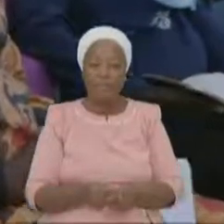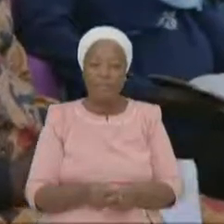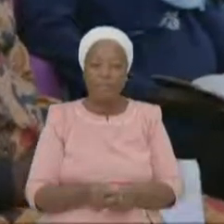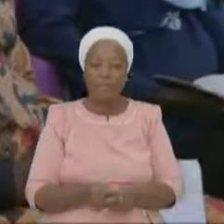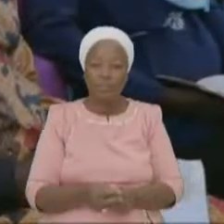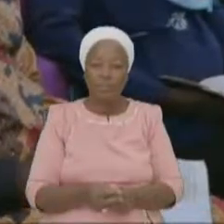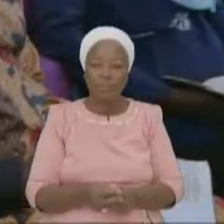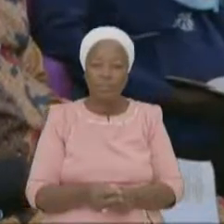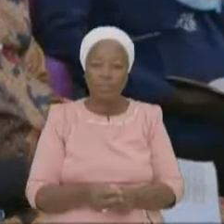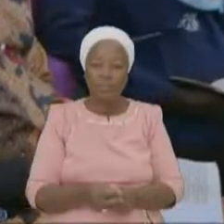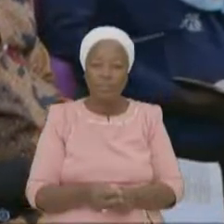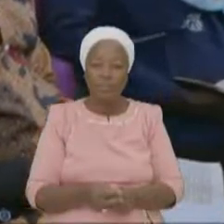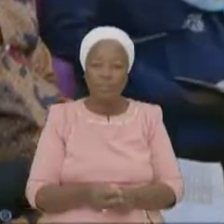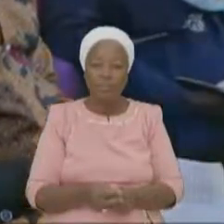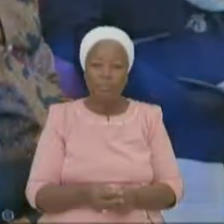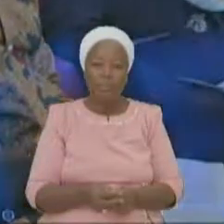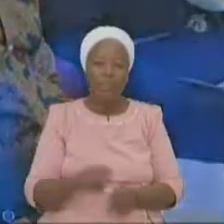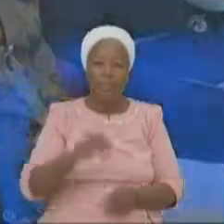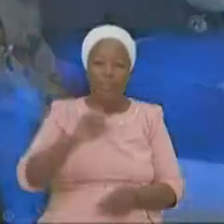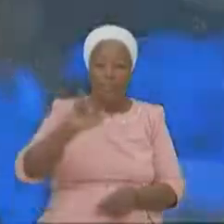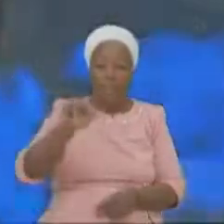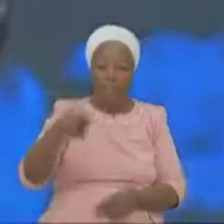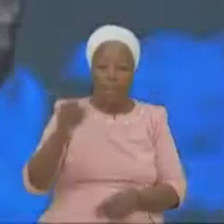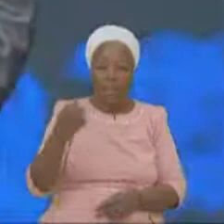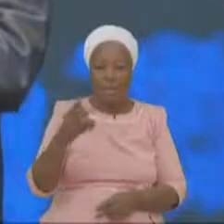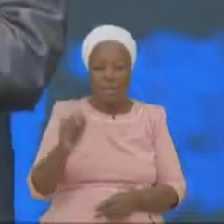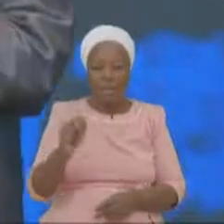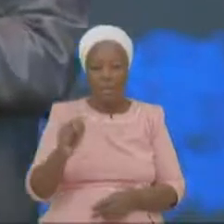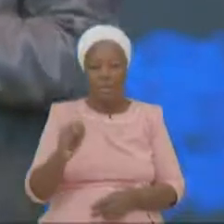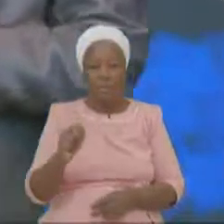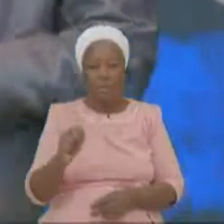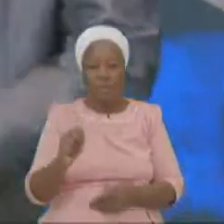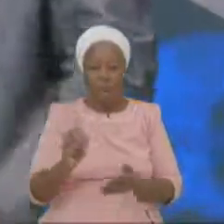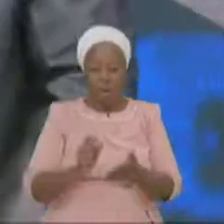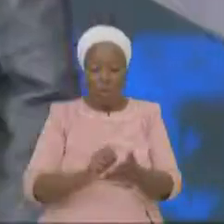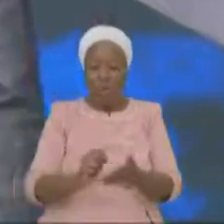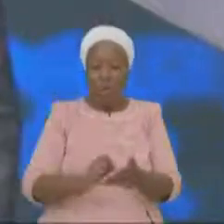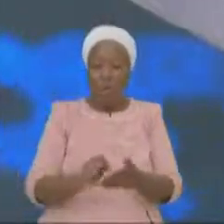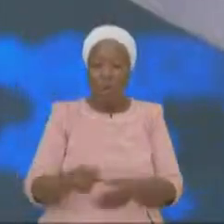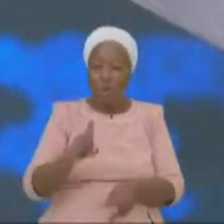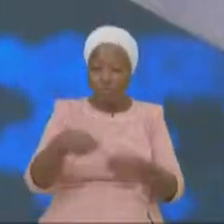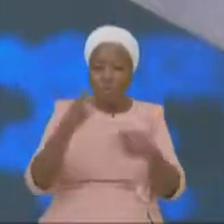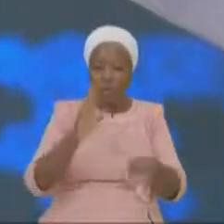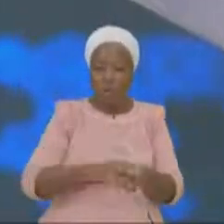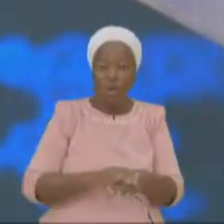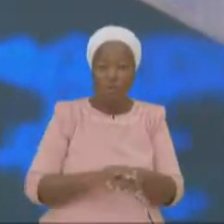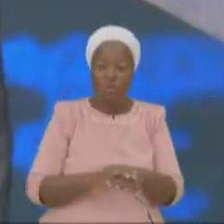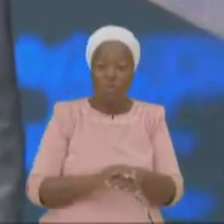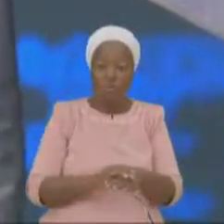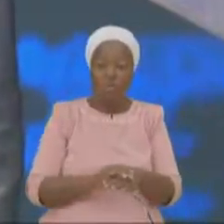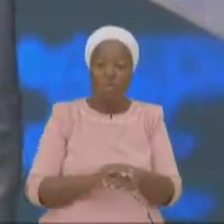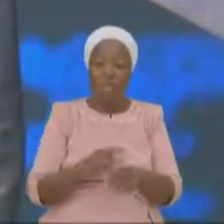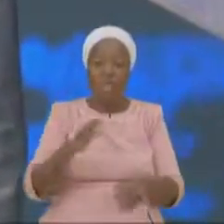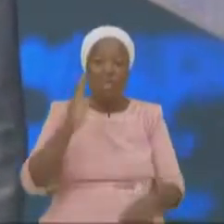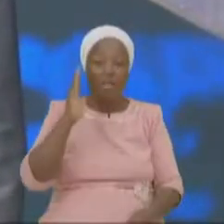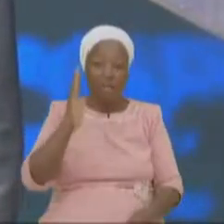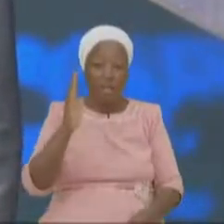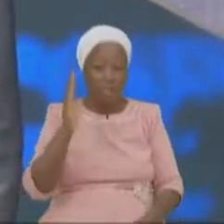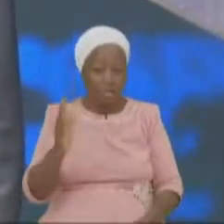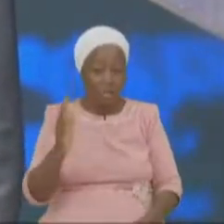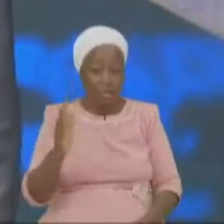Amen. John now went on record that even though